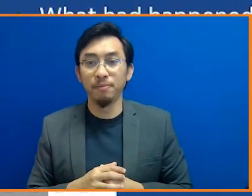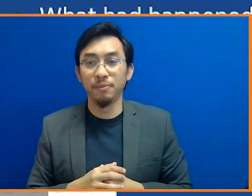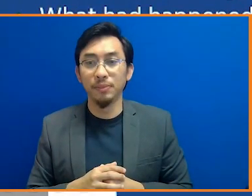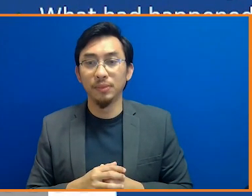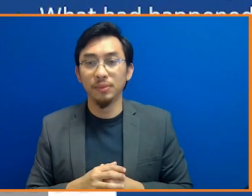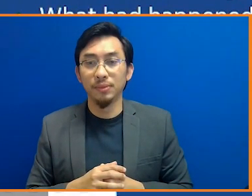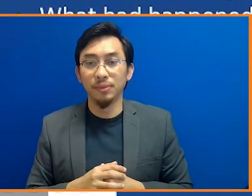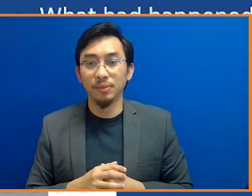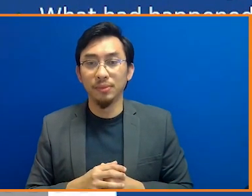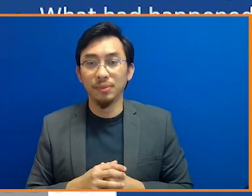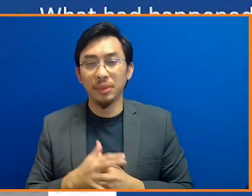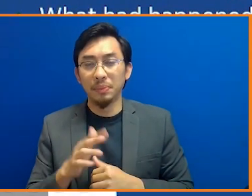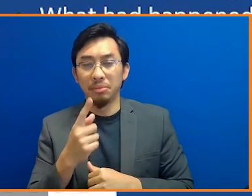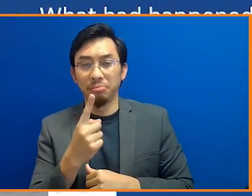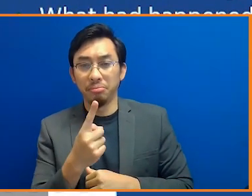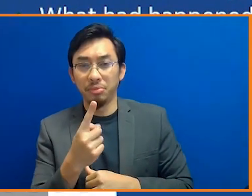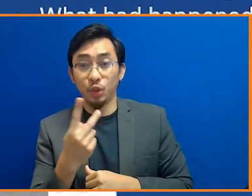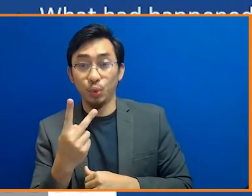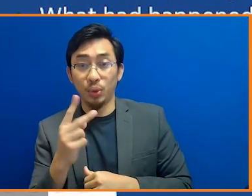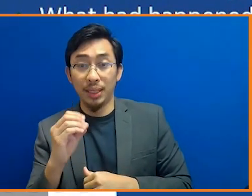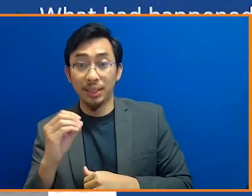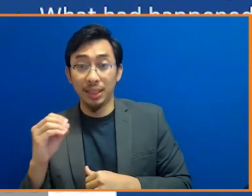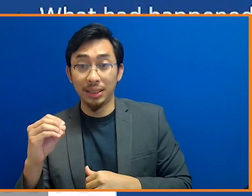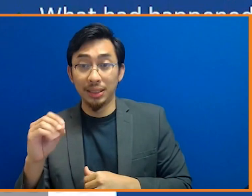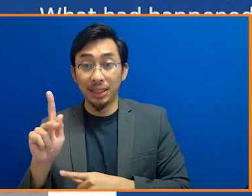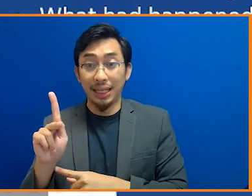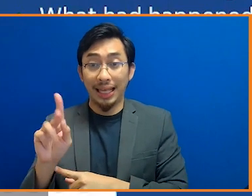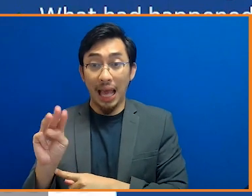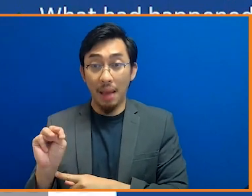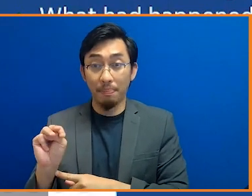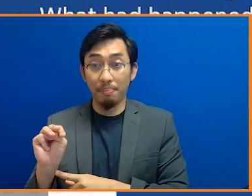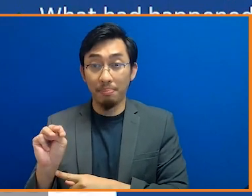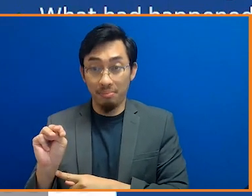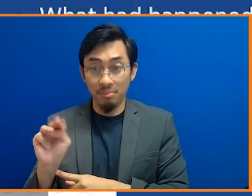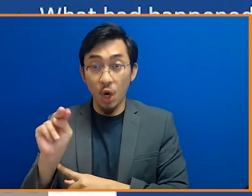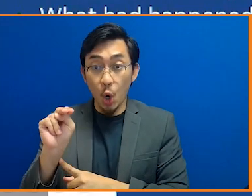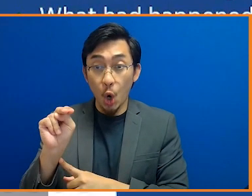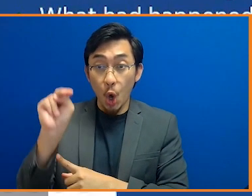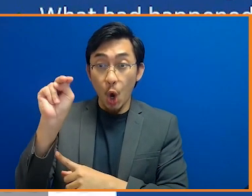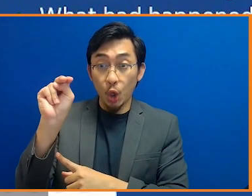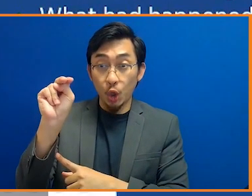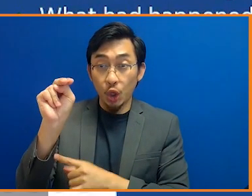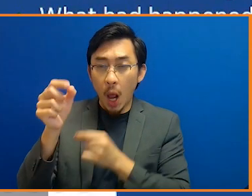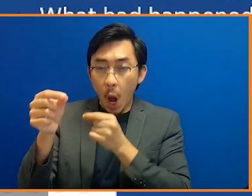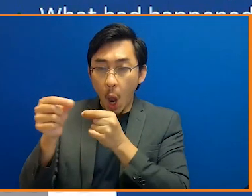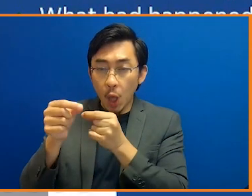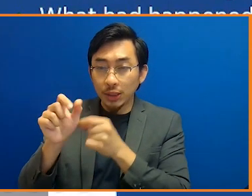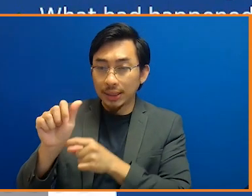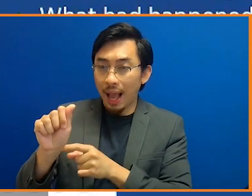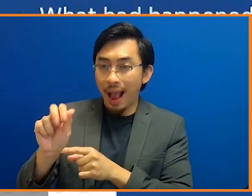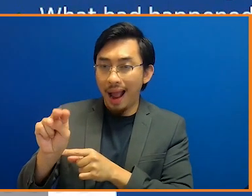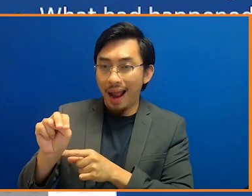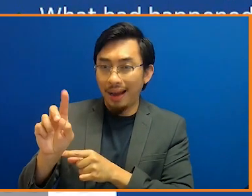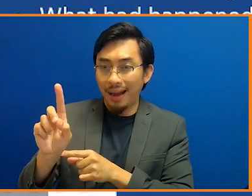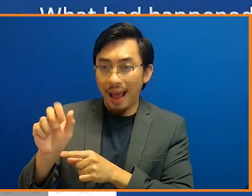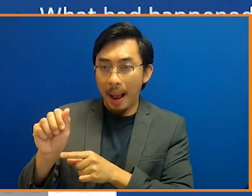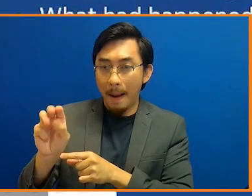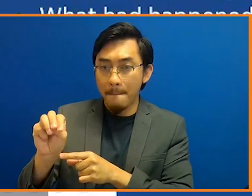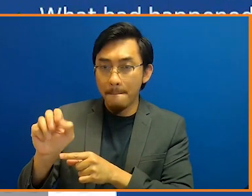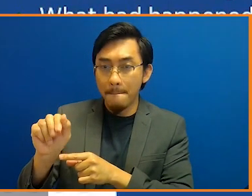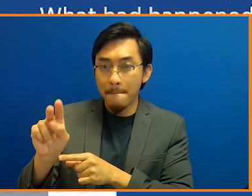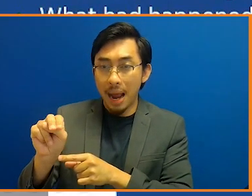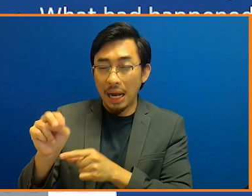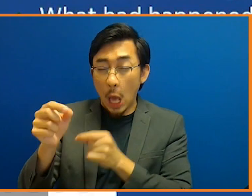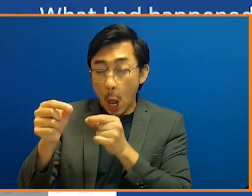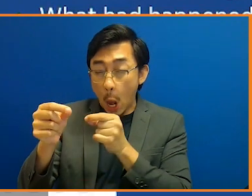big rupture area about 1,200 kilometer to the north, almost close to